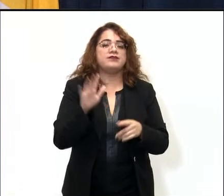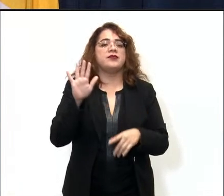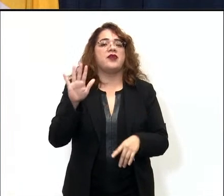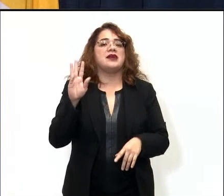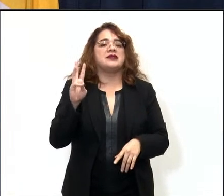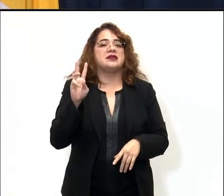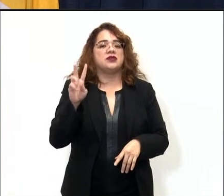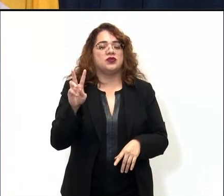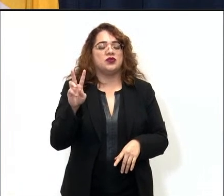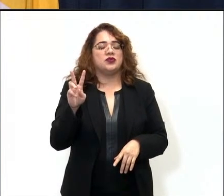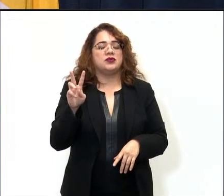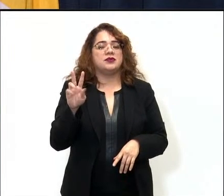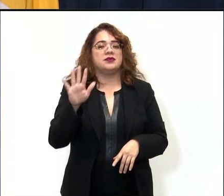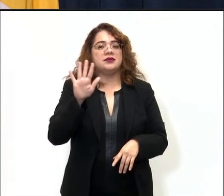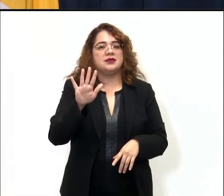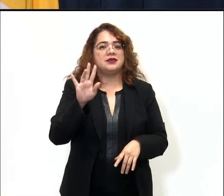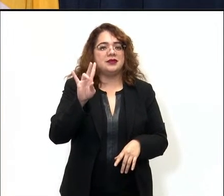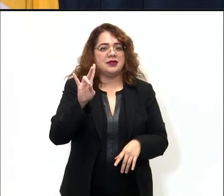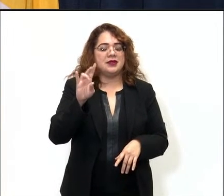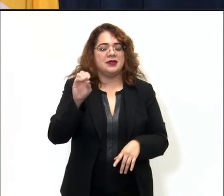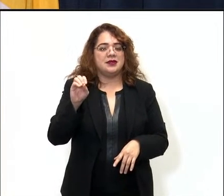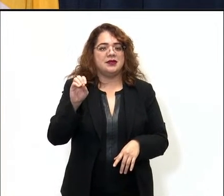área